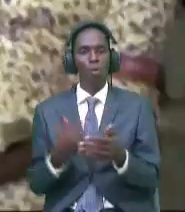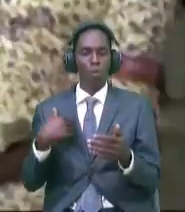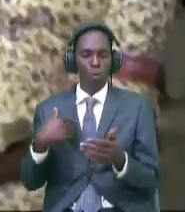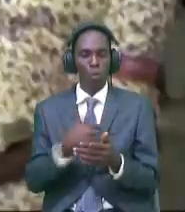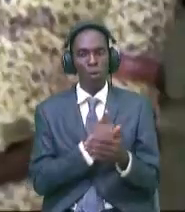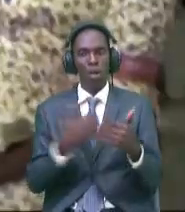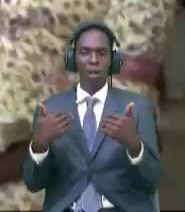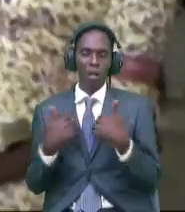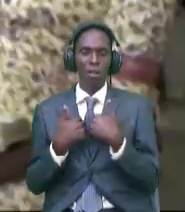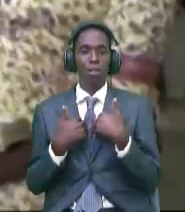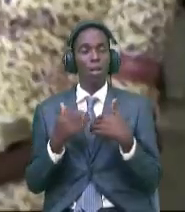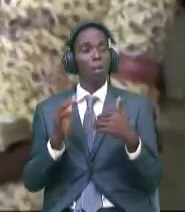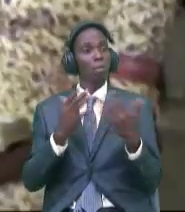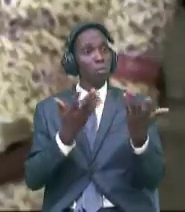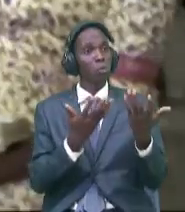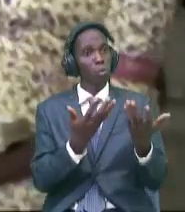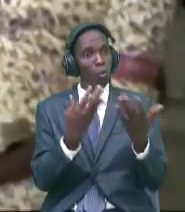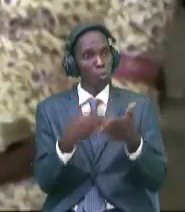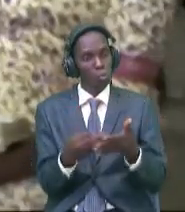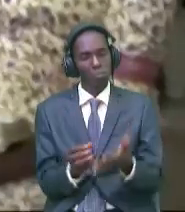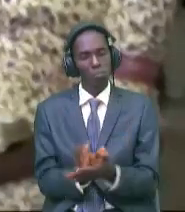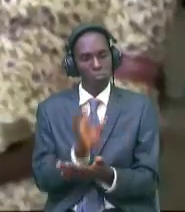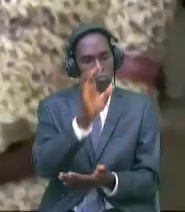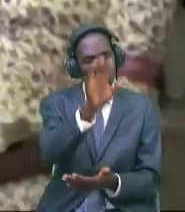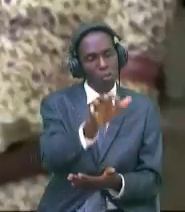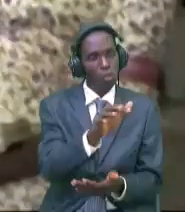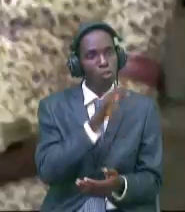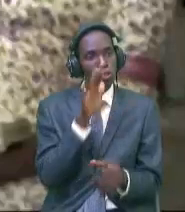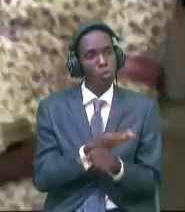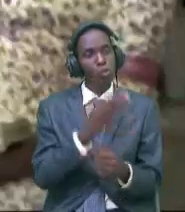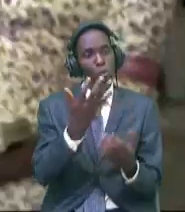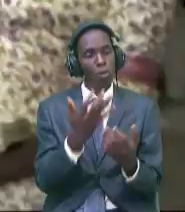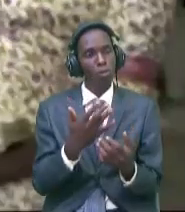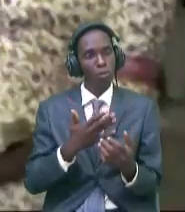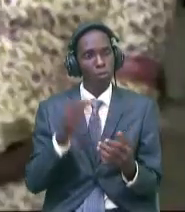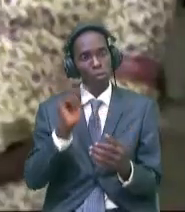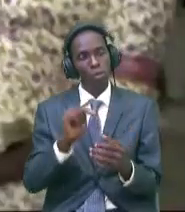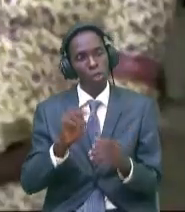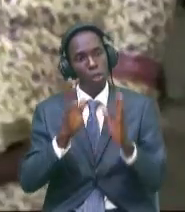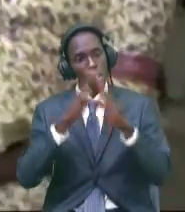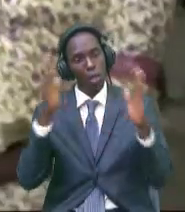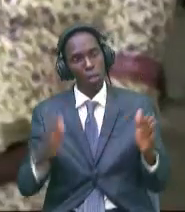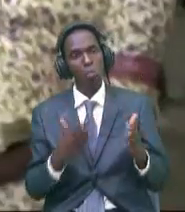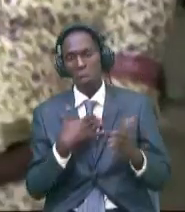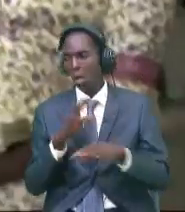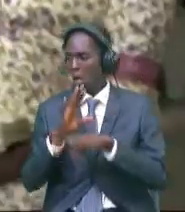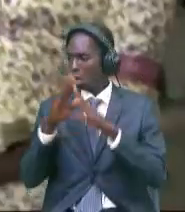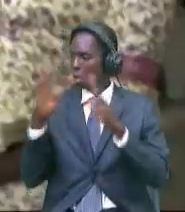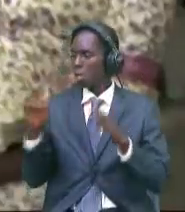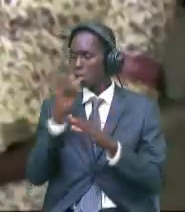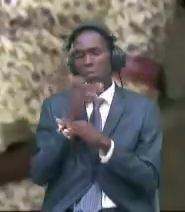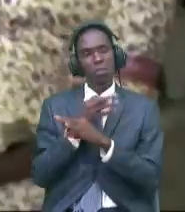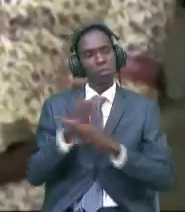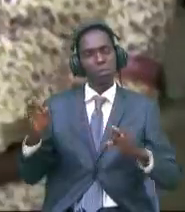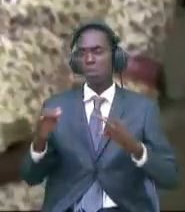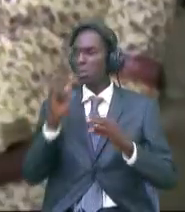said, our house is there. And you are looking for, you know, a church location. It's a room enough, is spacious enough. Come and